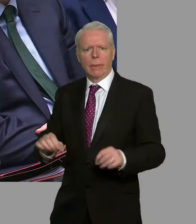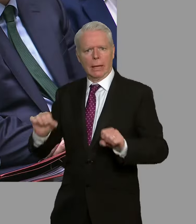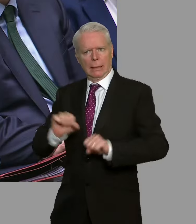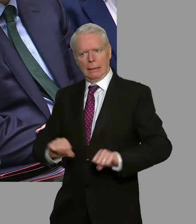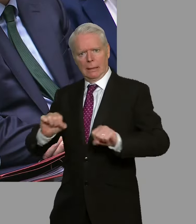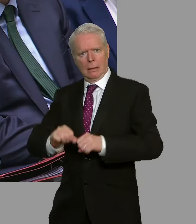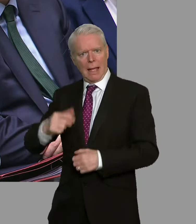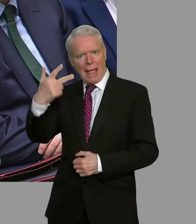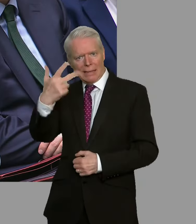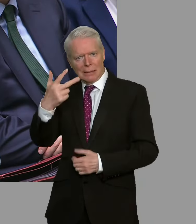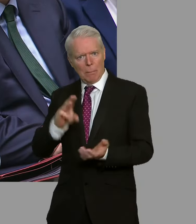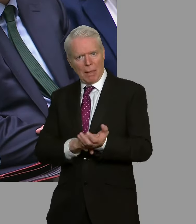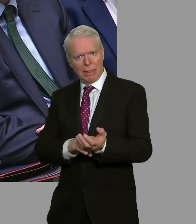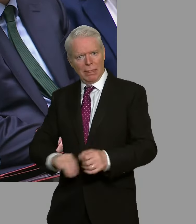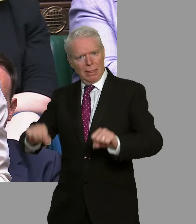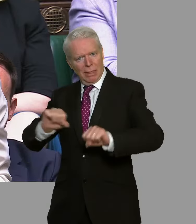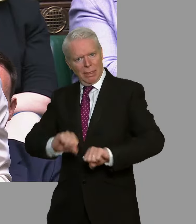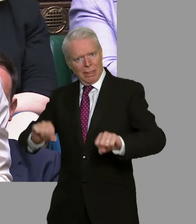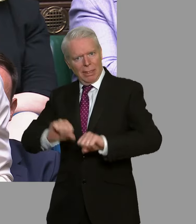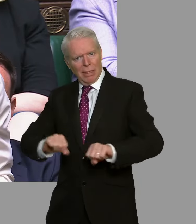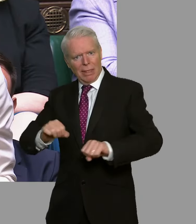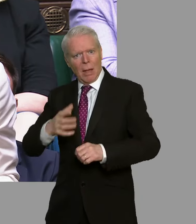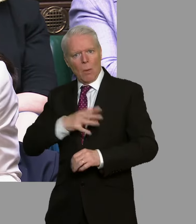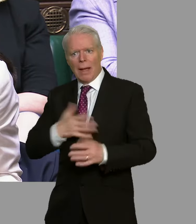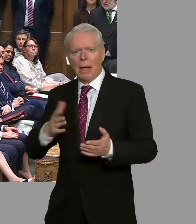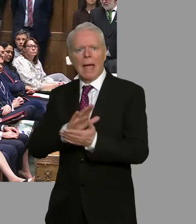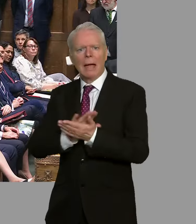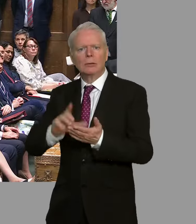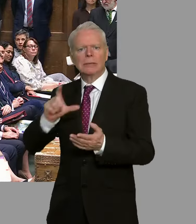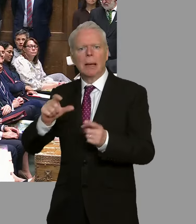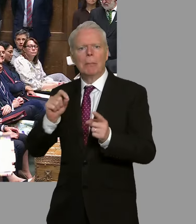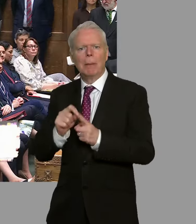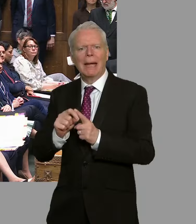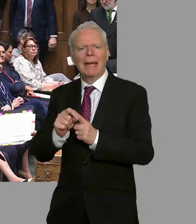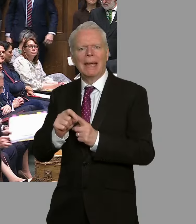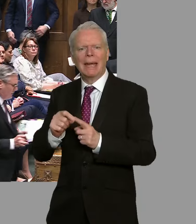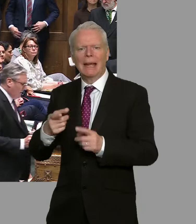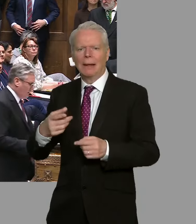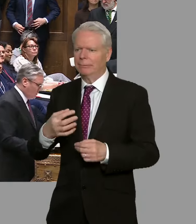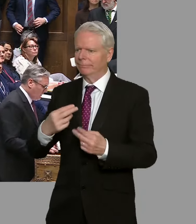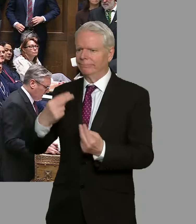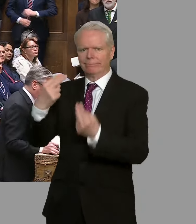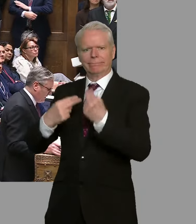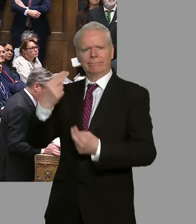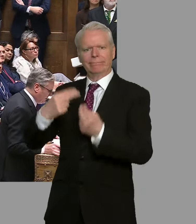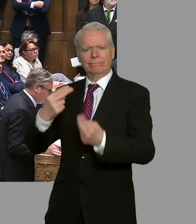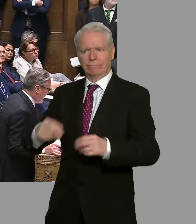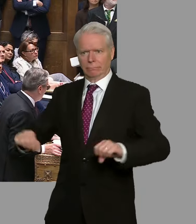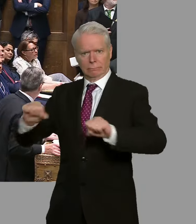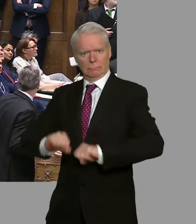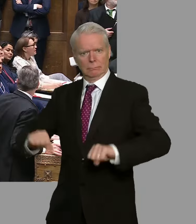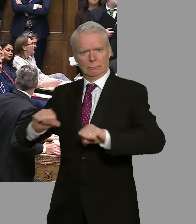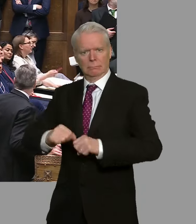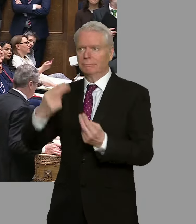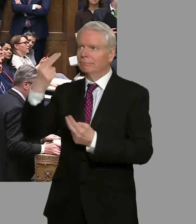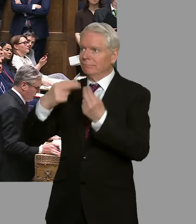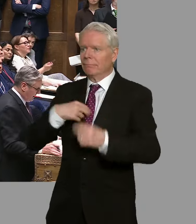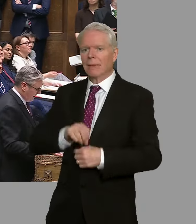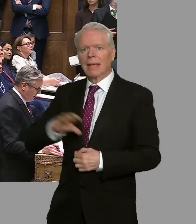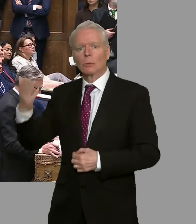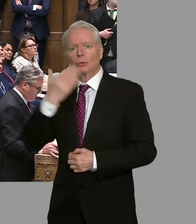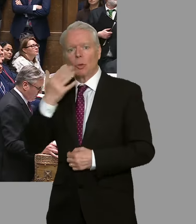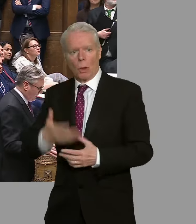at the heart of the SEND reforms that the government will bring forward? Prime Minister. Well, I thank my honourable friend. She's a powerful champion on